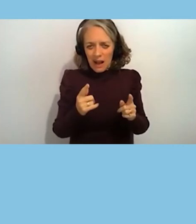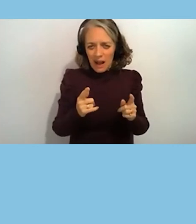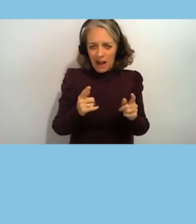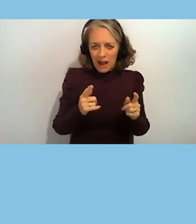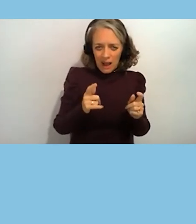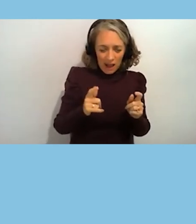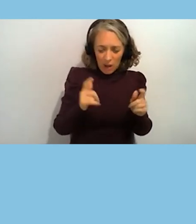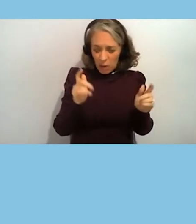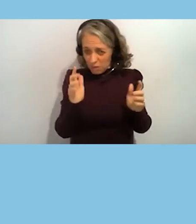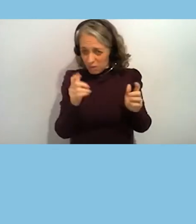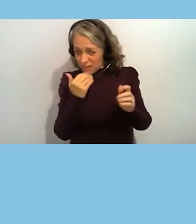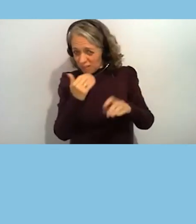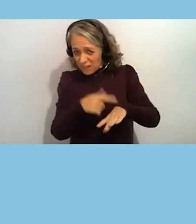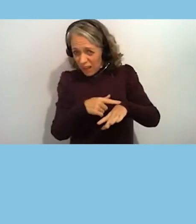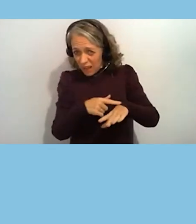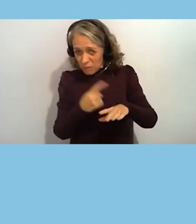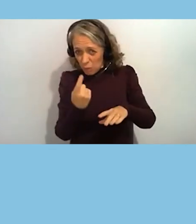my time. Have I gone over?